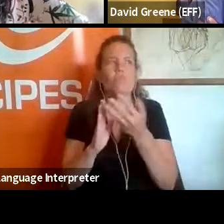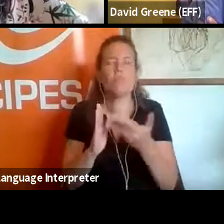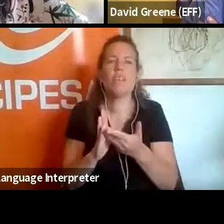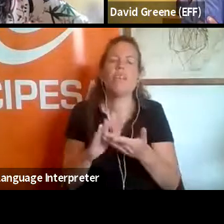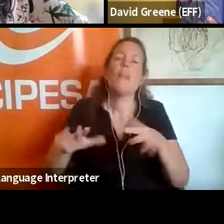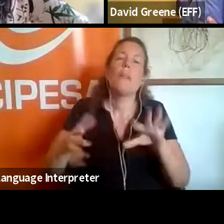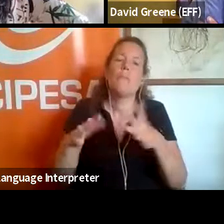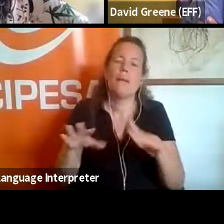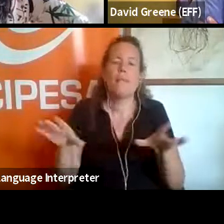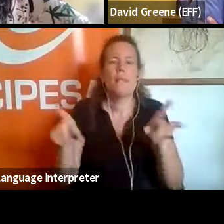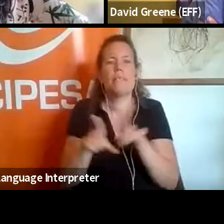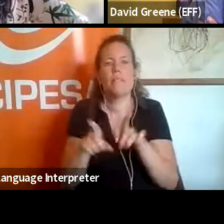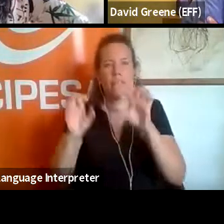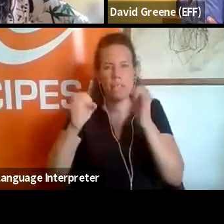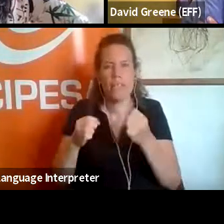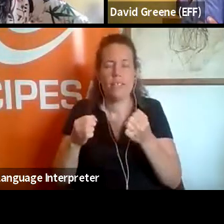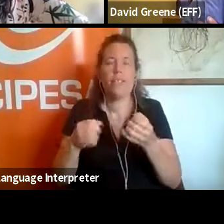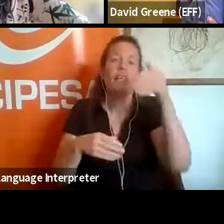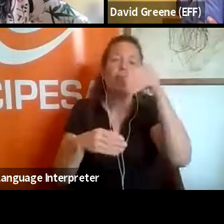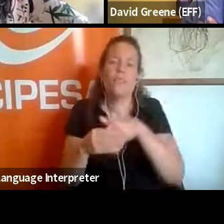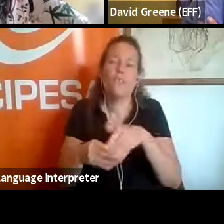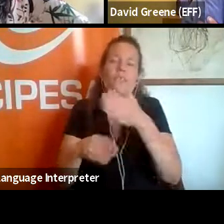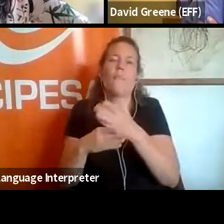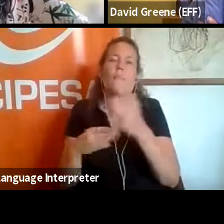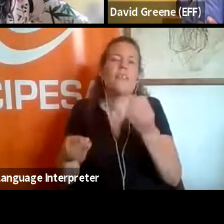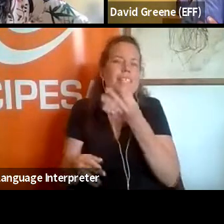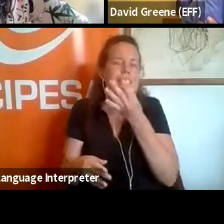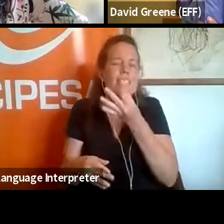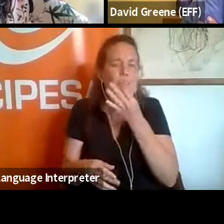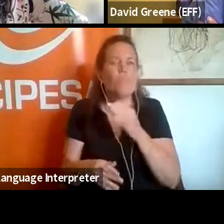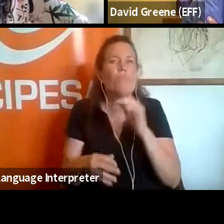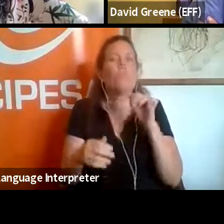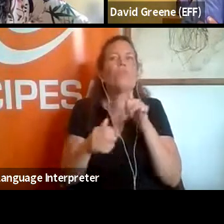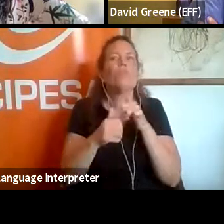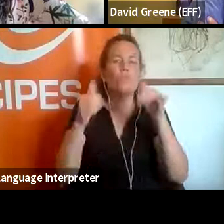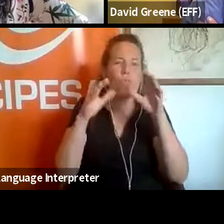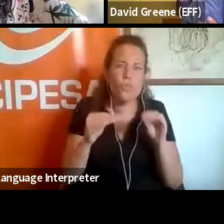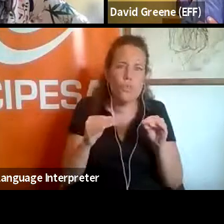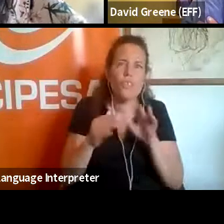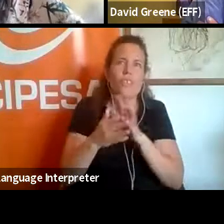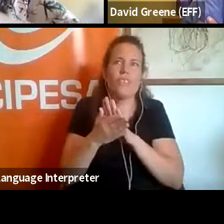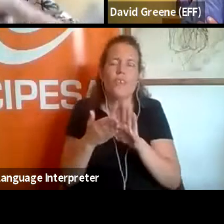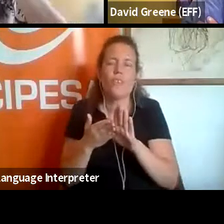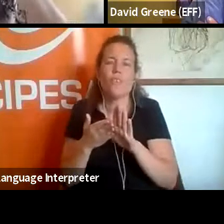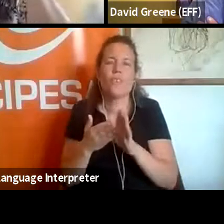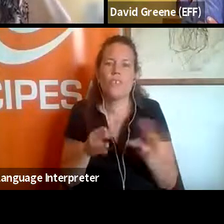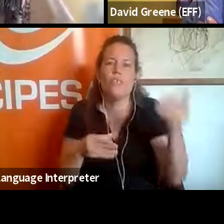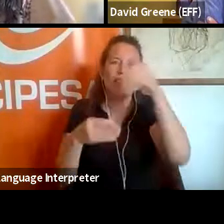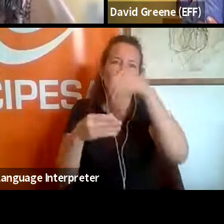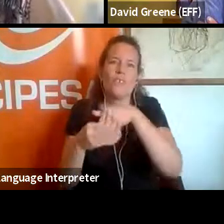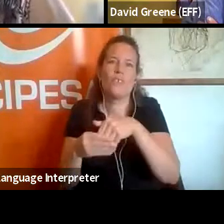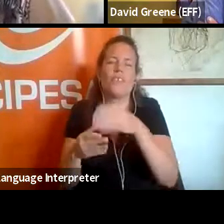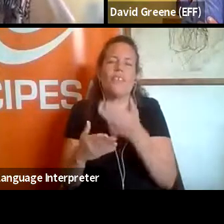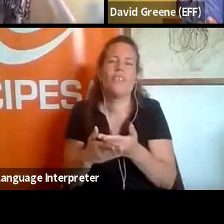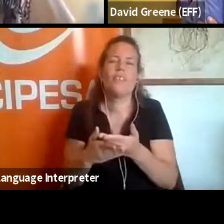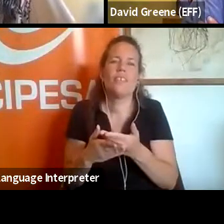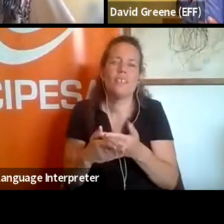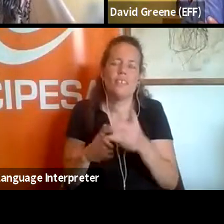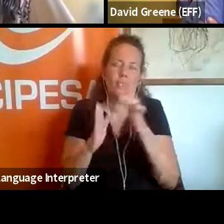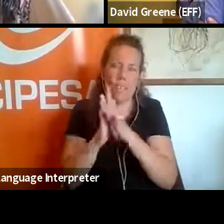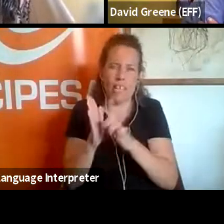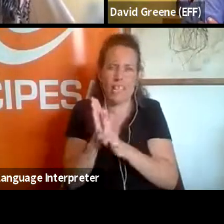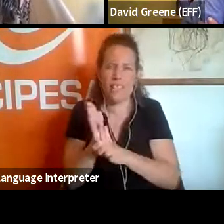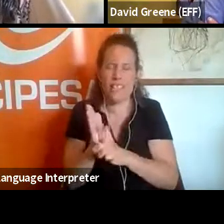be also including some simple do's and don'ts that need to be incorporated in thinking about